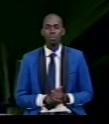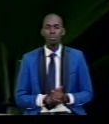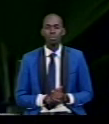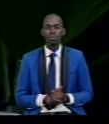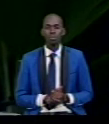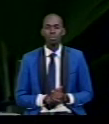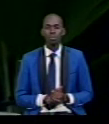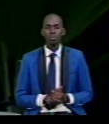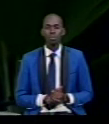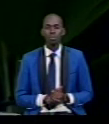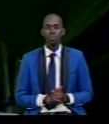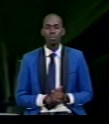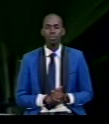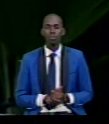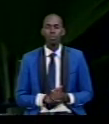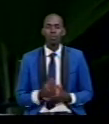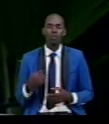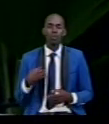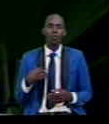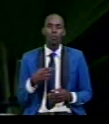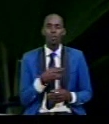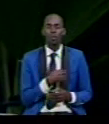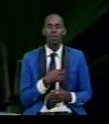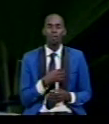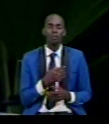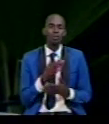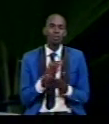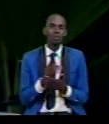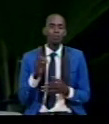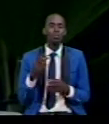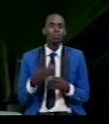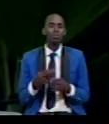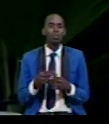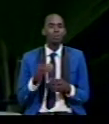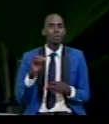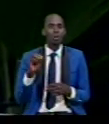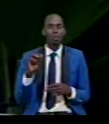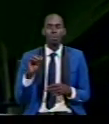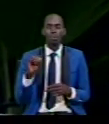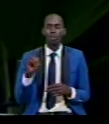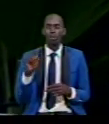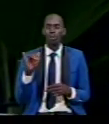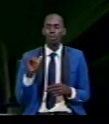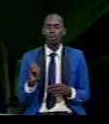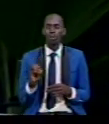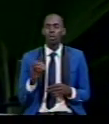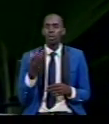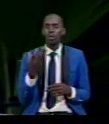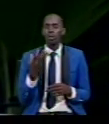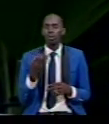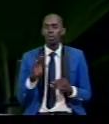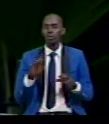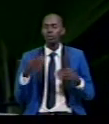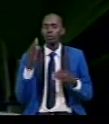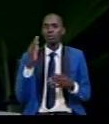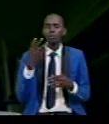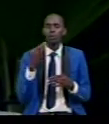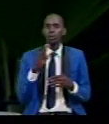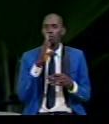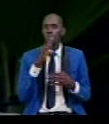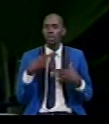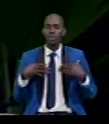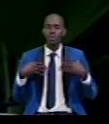from YouTube. A Motayo Glory testified of being healed instantly of